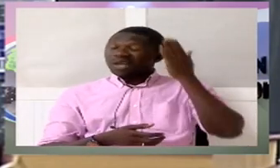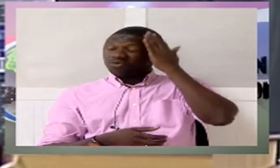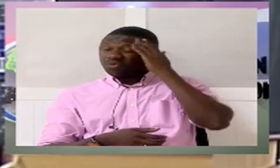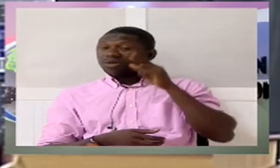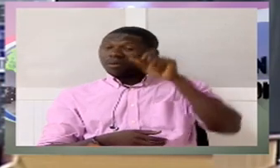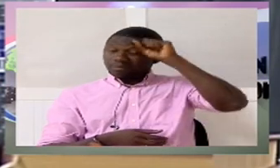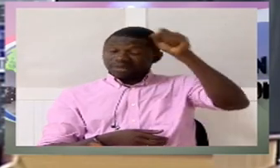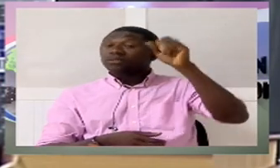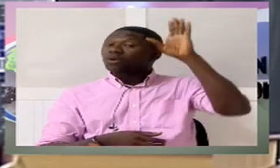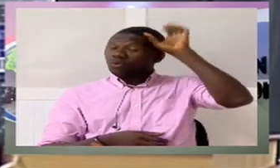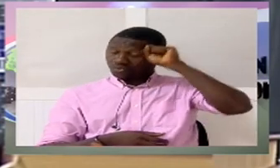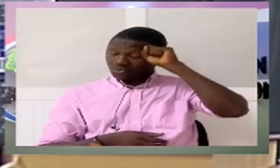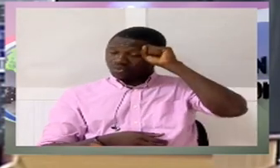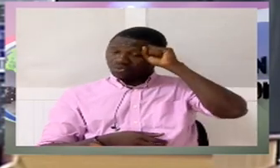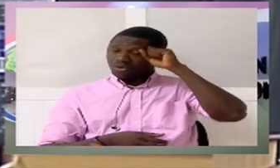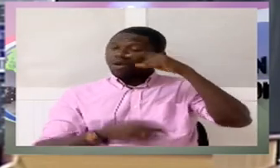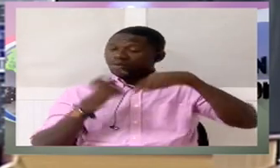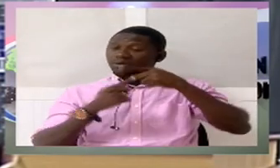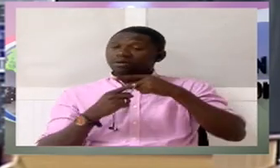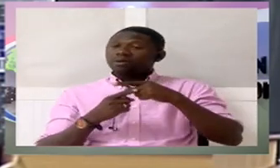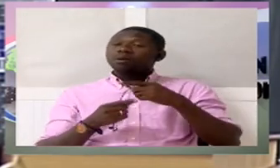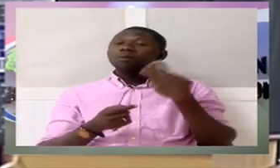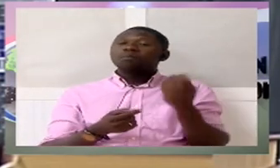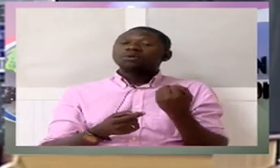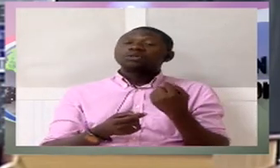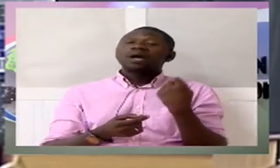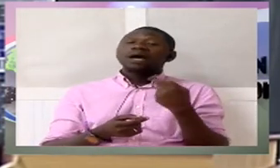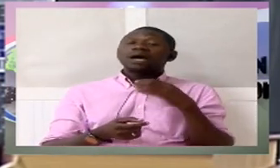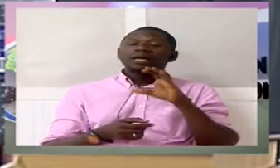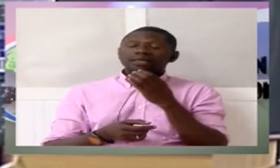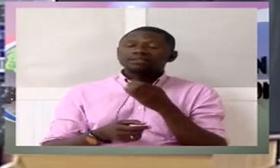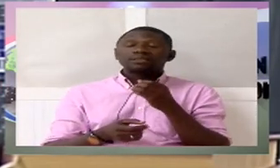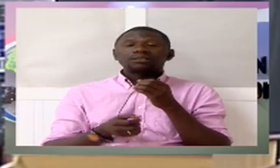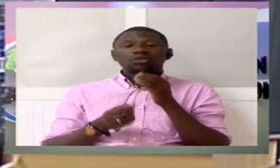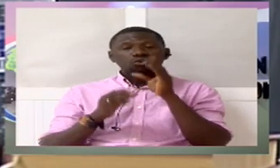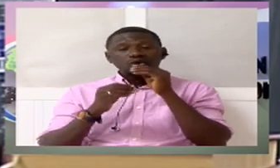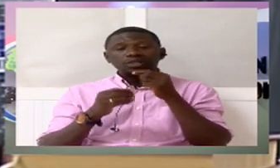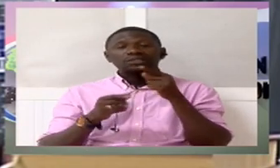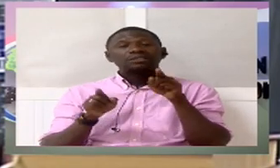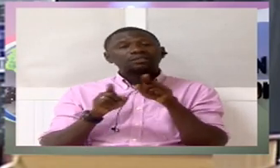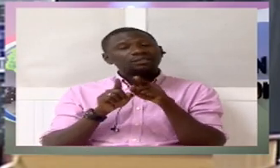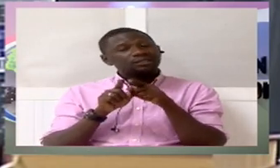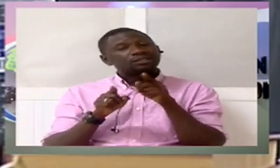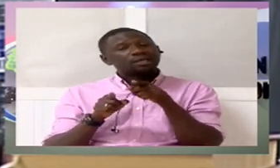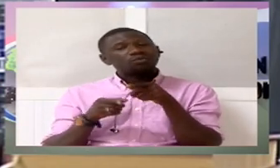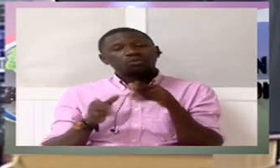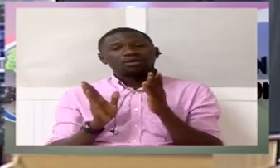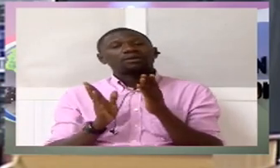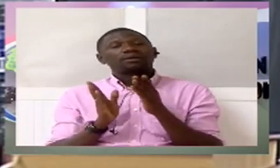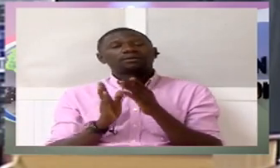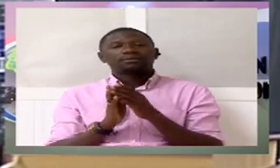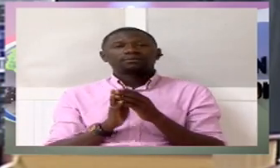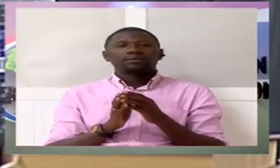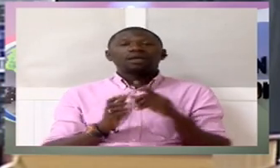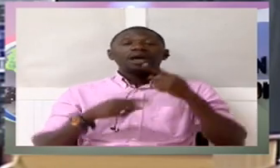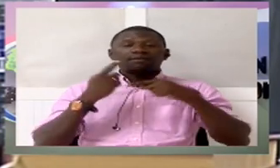the president knew what about it. But I must speak in that manner. After